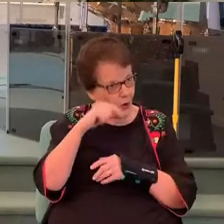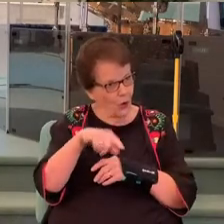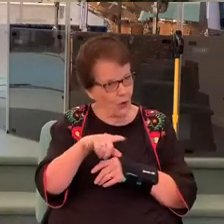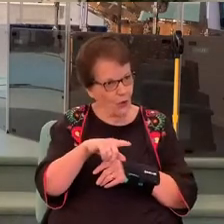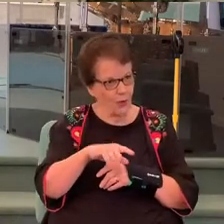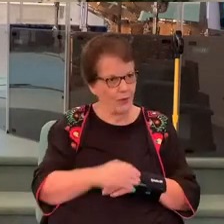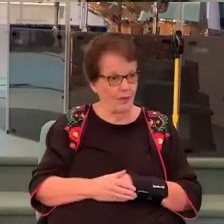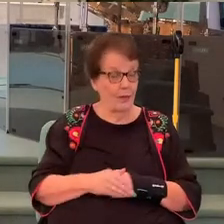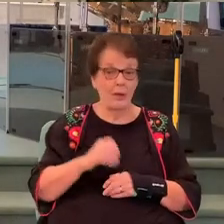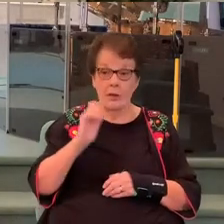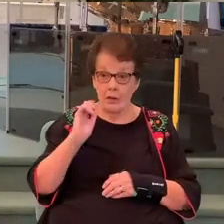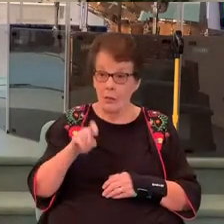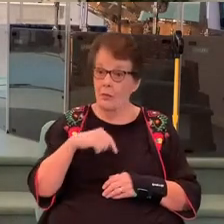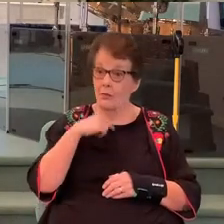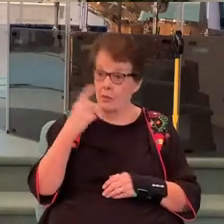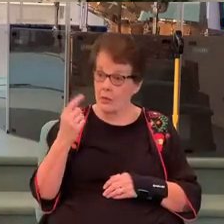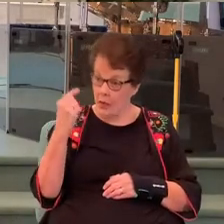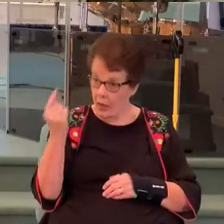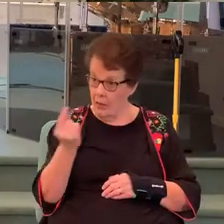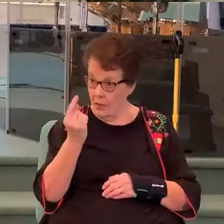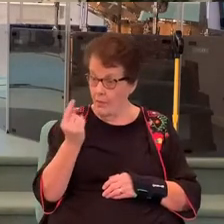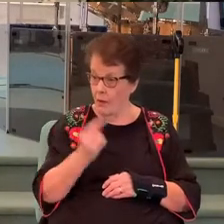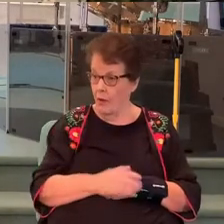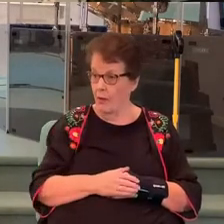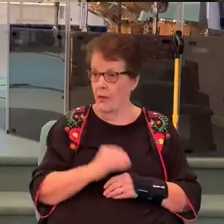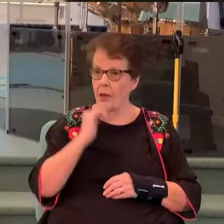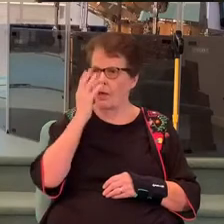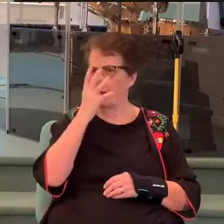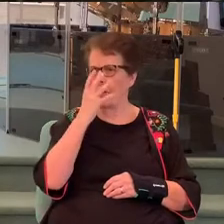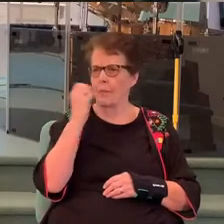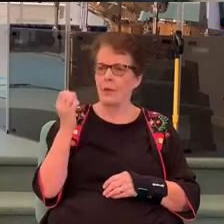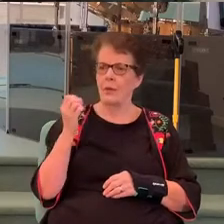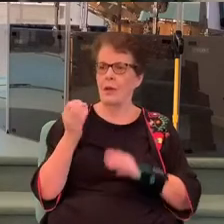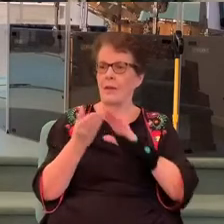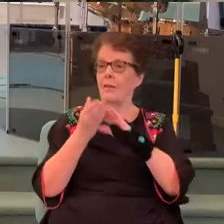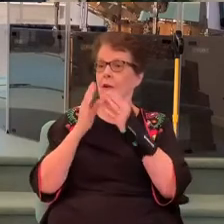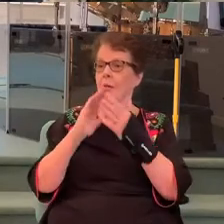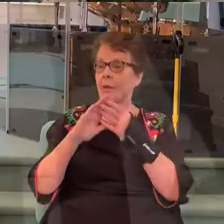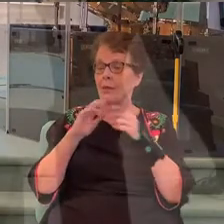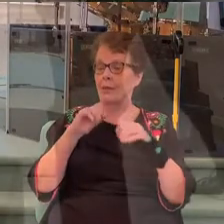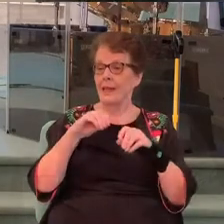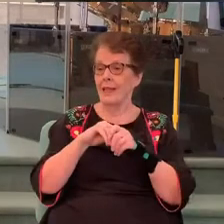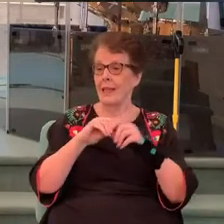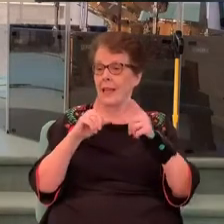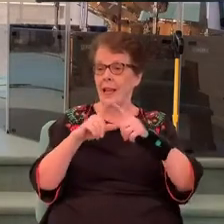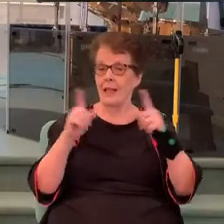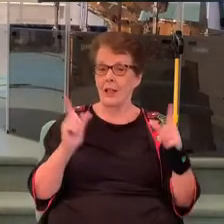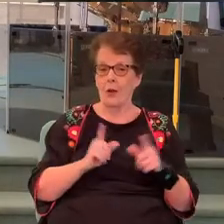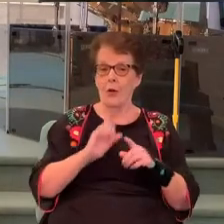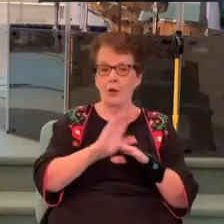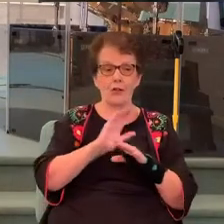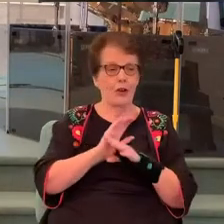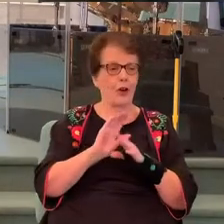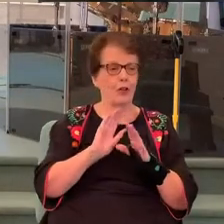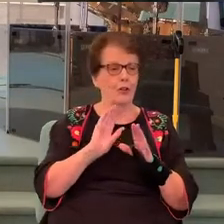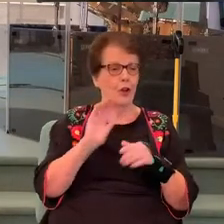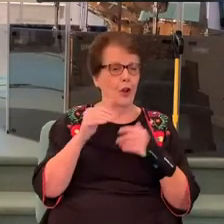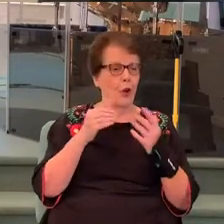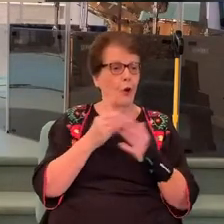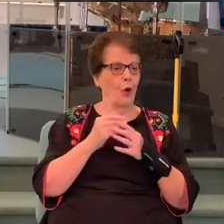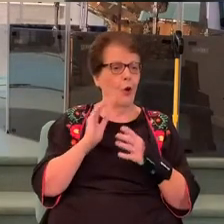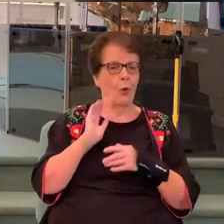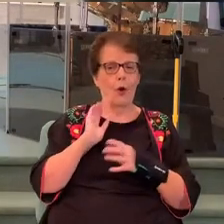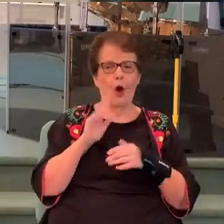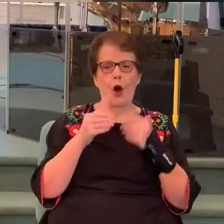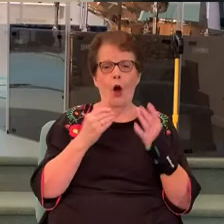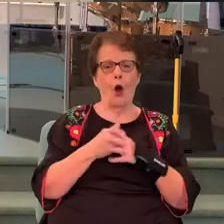There's the beauty of community in the local church is that we are all messed up people. Can we